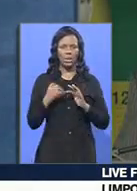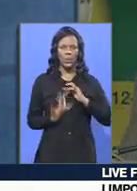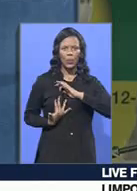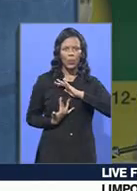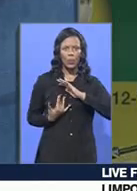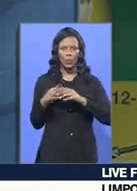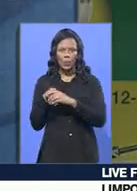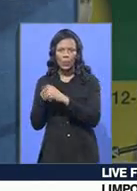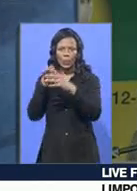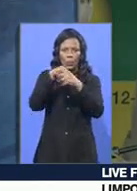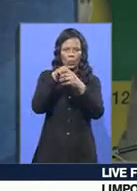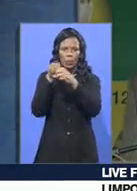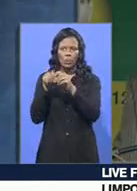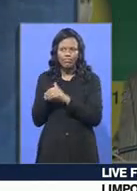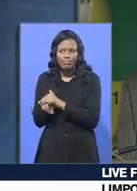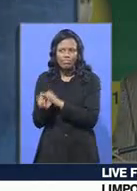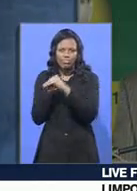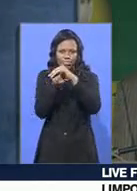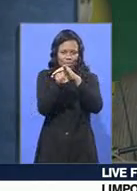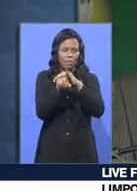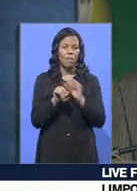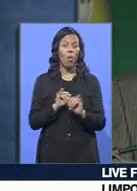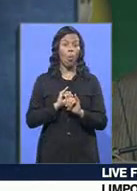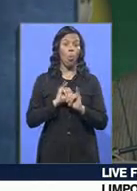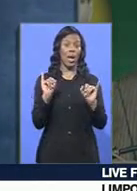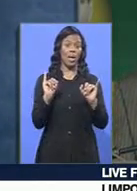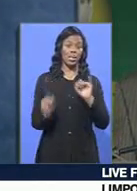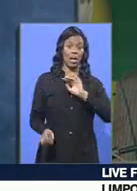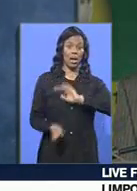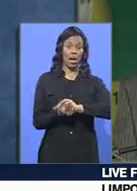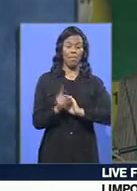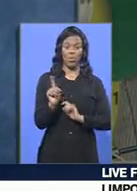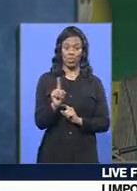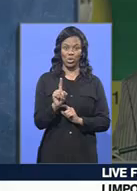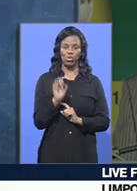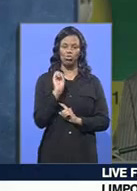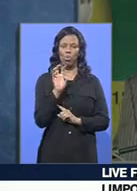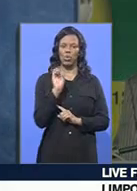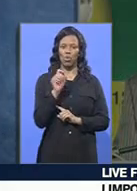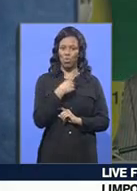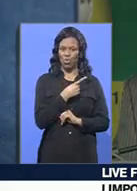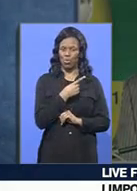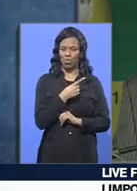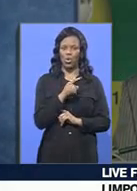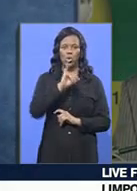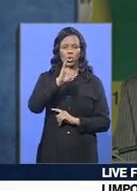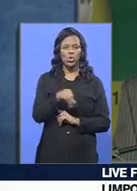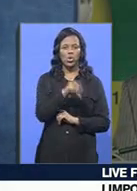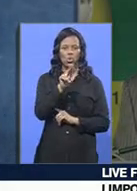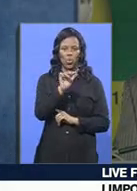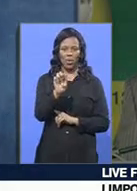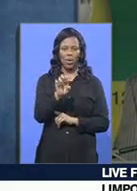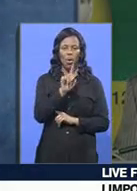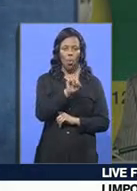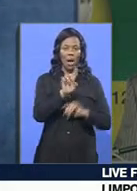Then the turning point took place in Soweto in June 1976